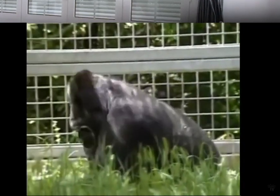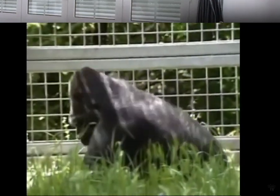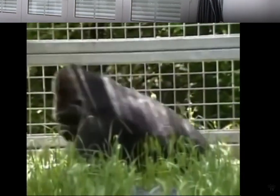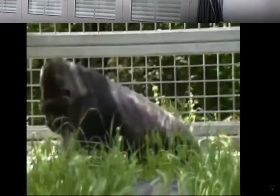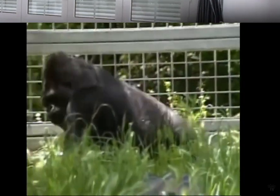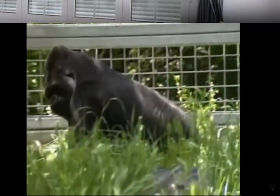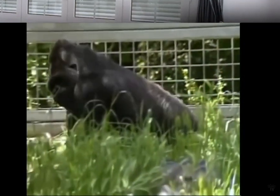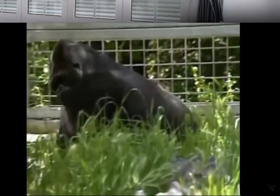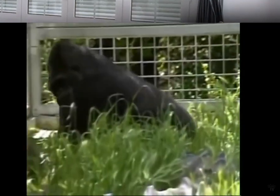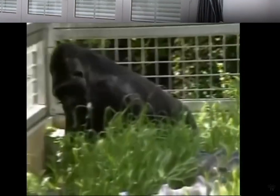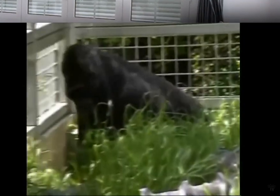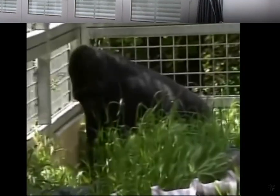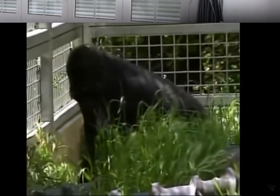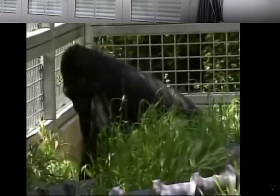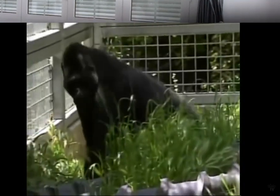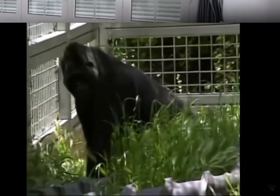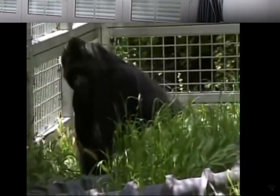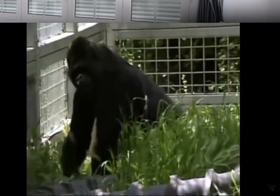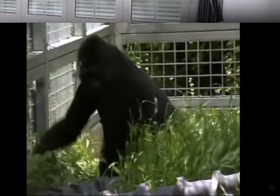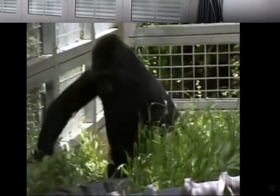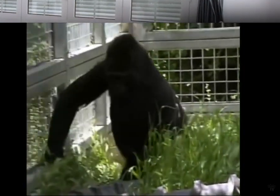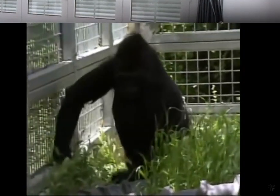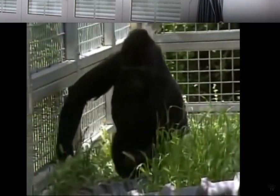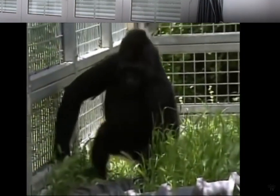has a very strong sense of self.